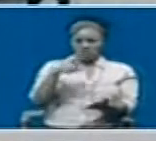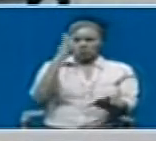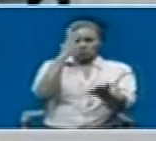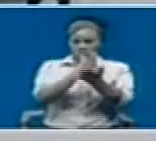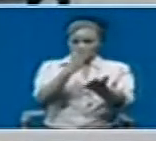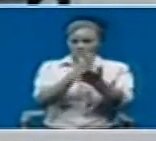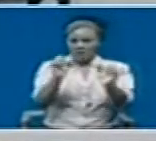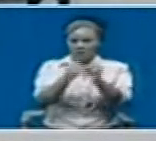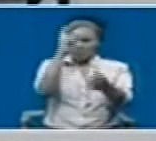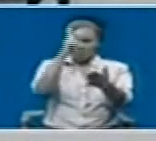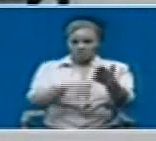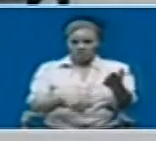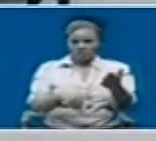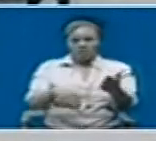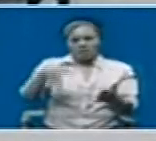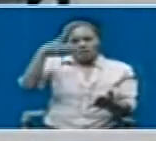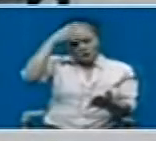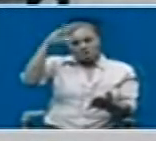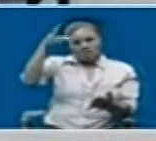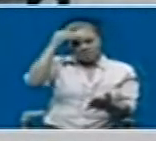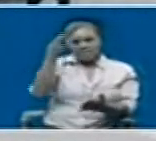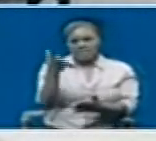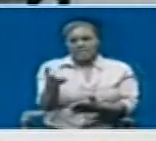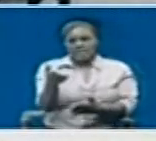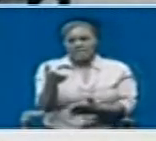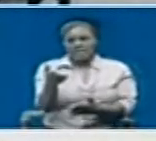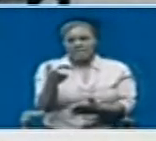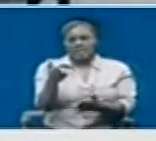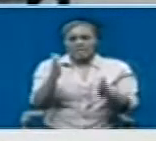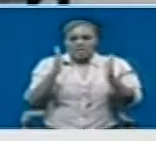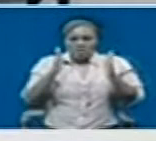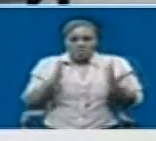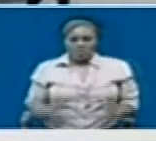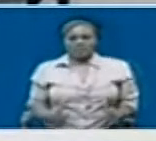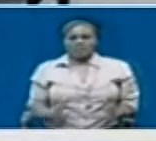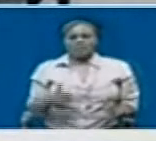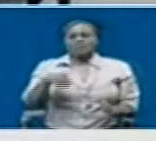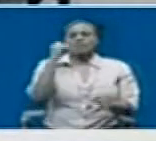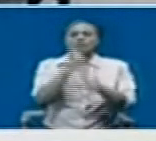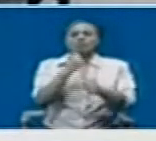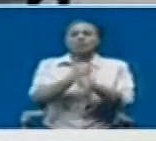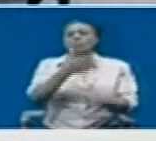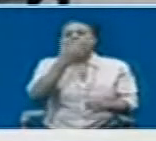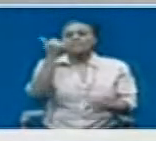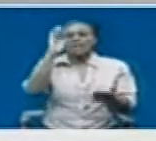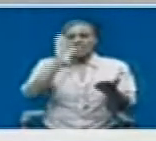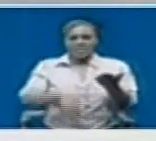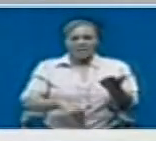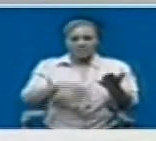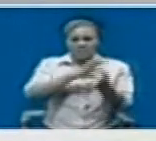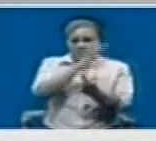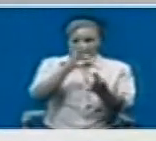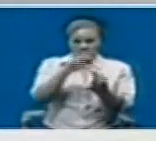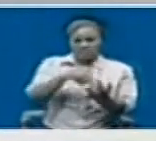find that courses which are in the area of humanities, mm-hmm. they are doing much more better than those ones which are